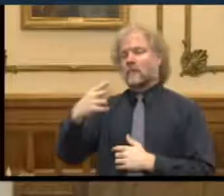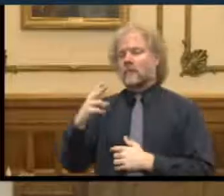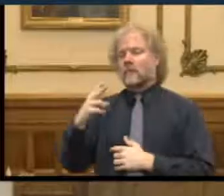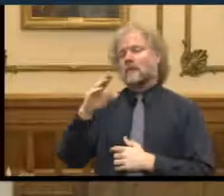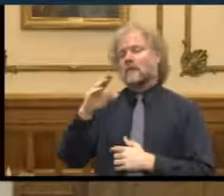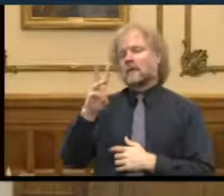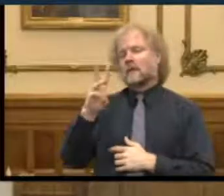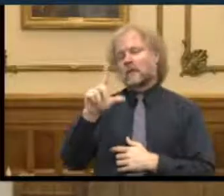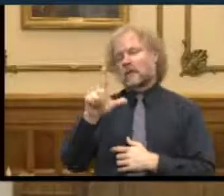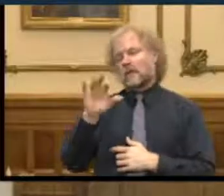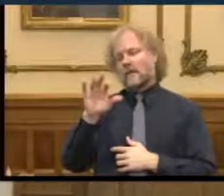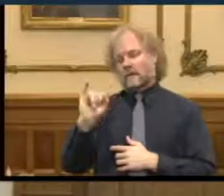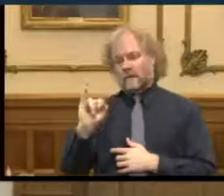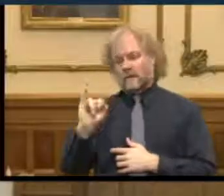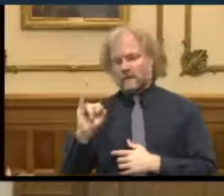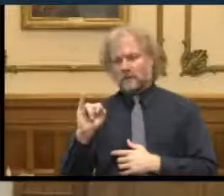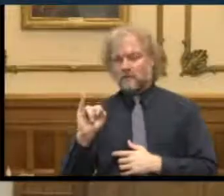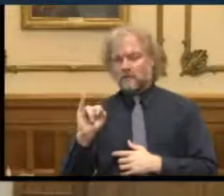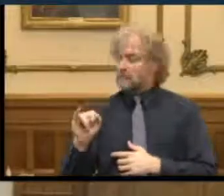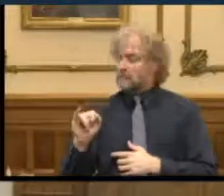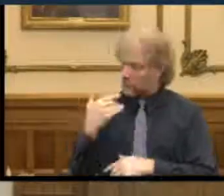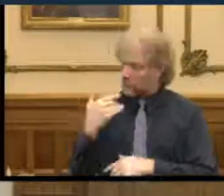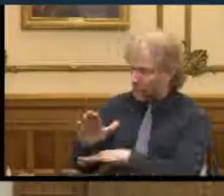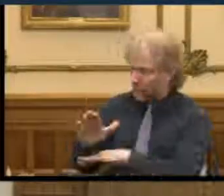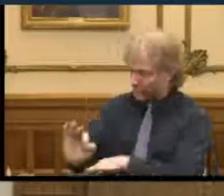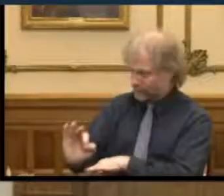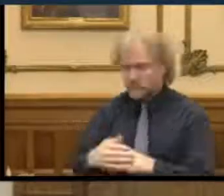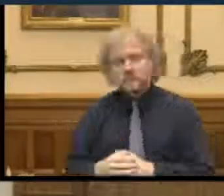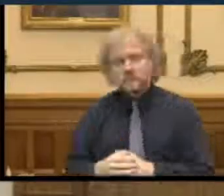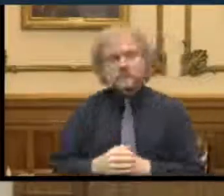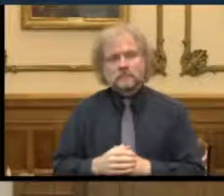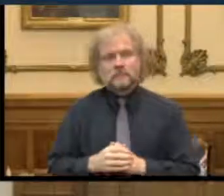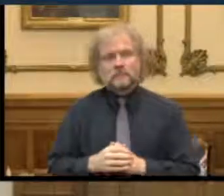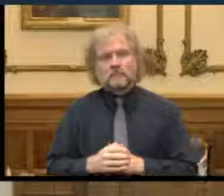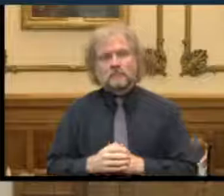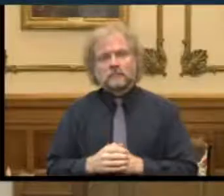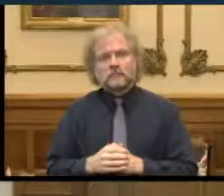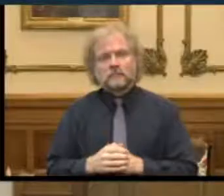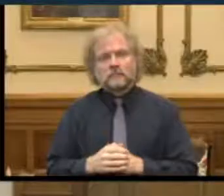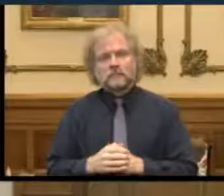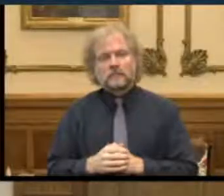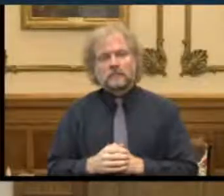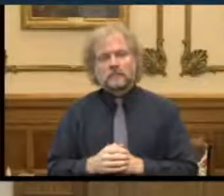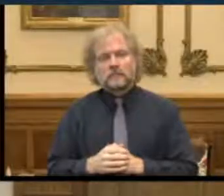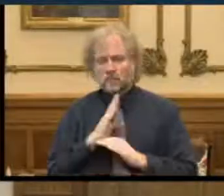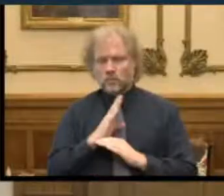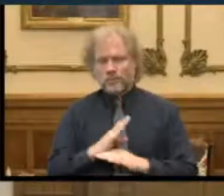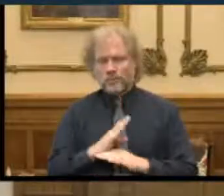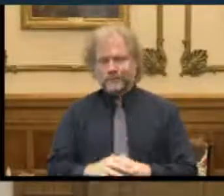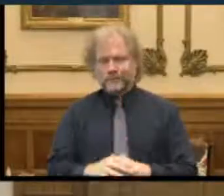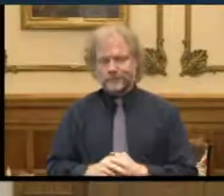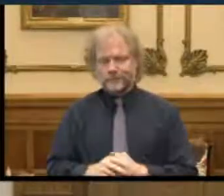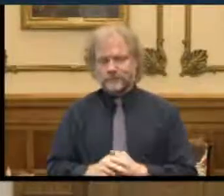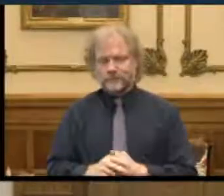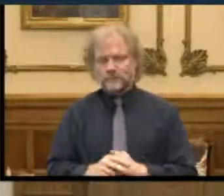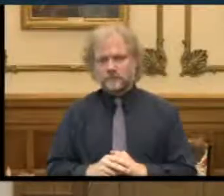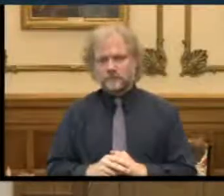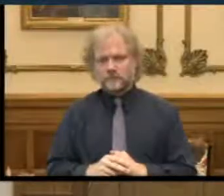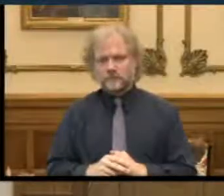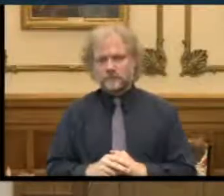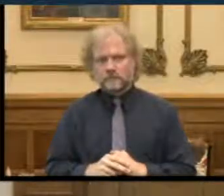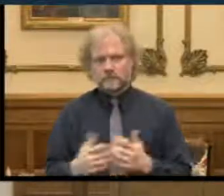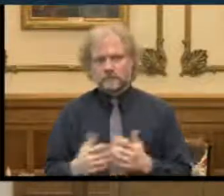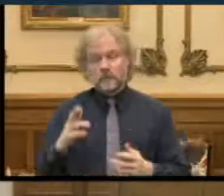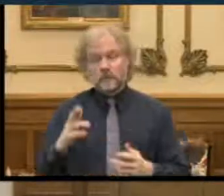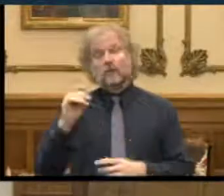WLFI. Meredith, good afternoon. Good afternoon, Governor. I have a question about the federal. This is where